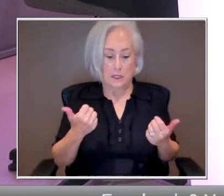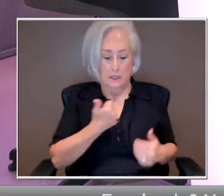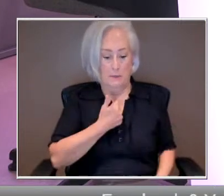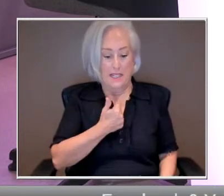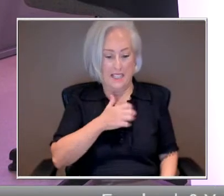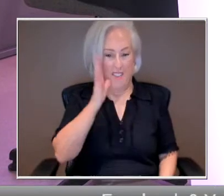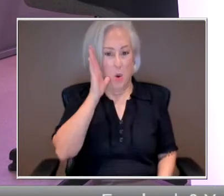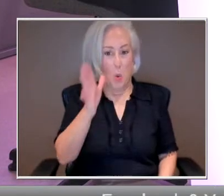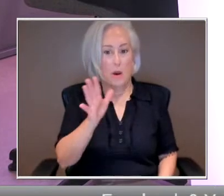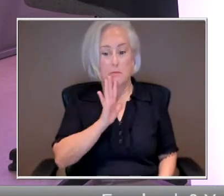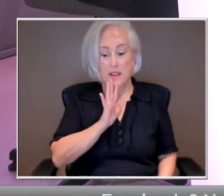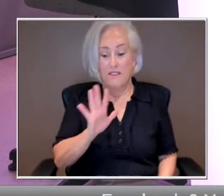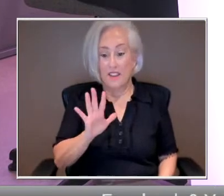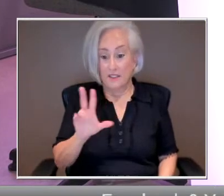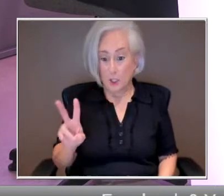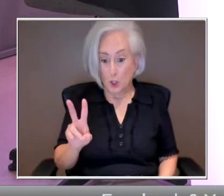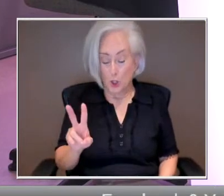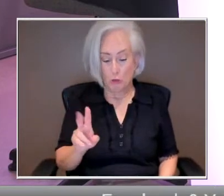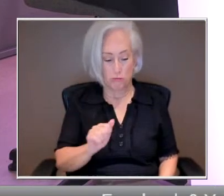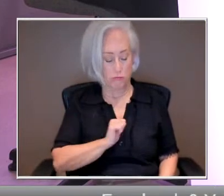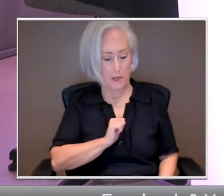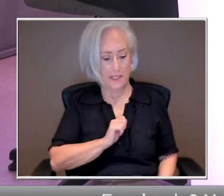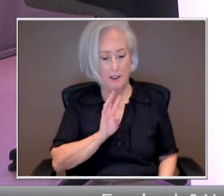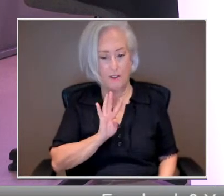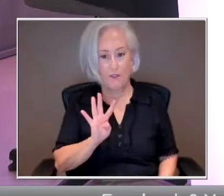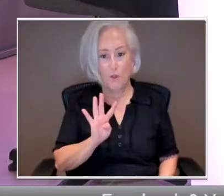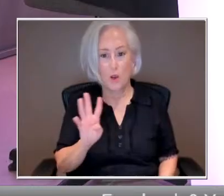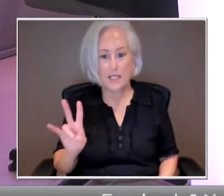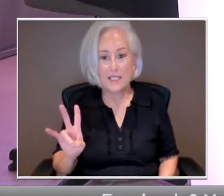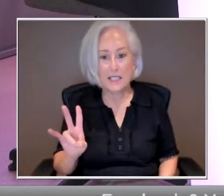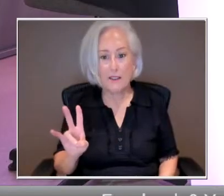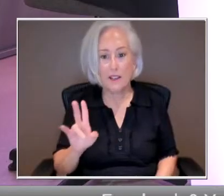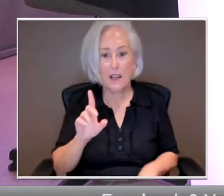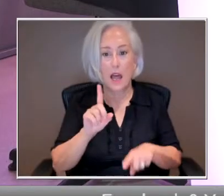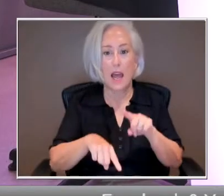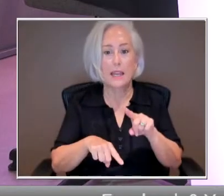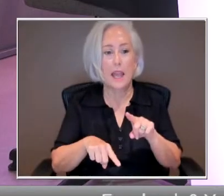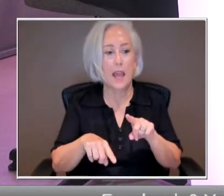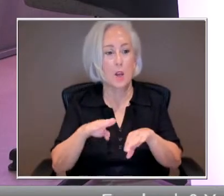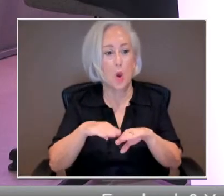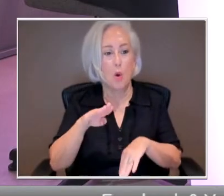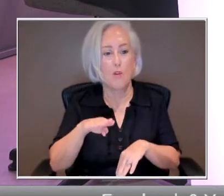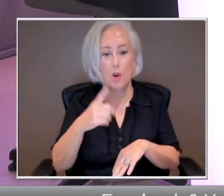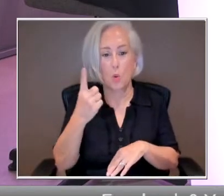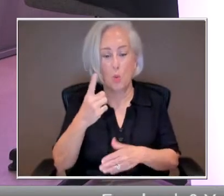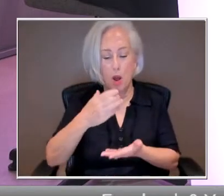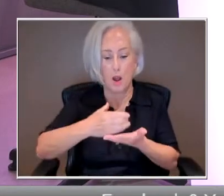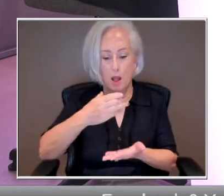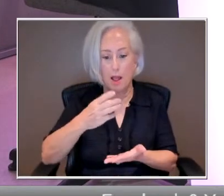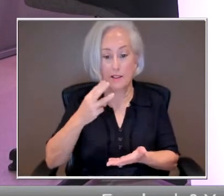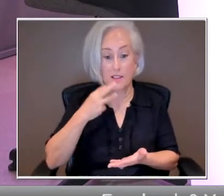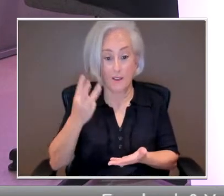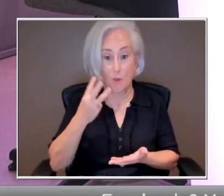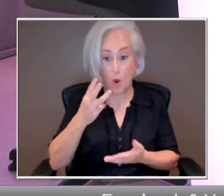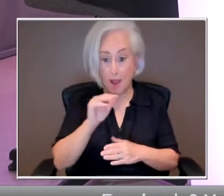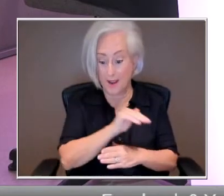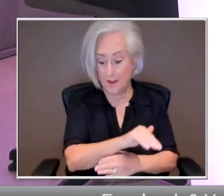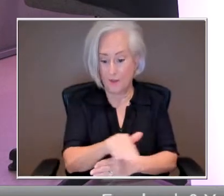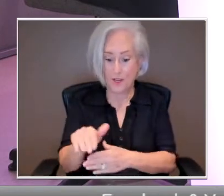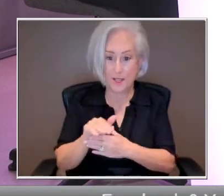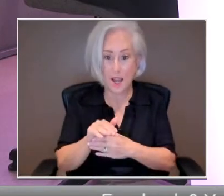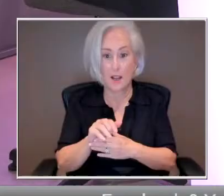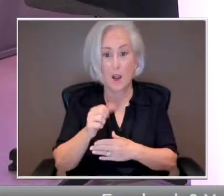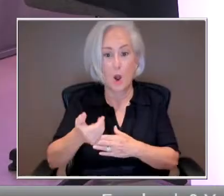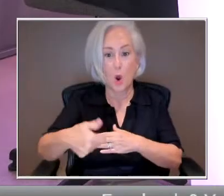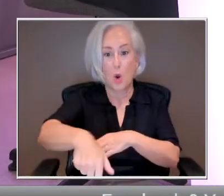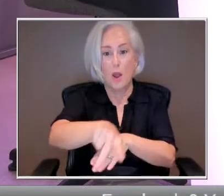hit 47, I could not have more than one glass of wine at night, or I would lay down and what